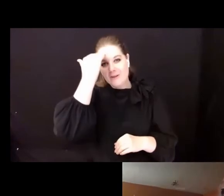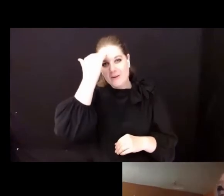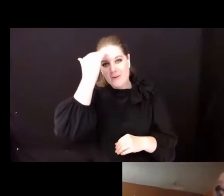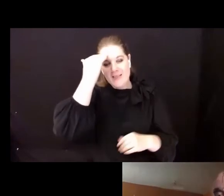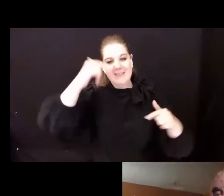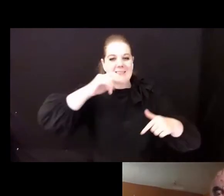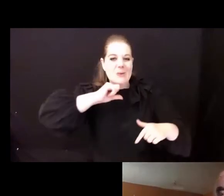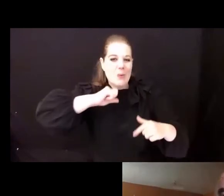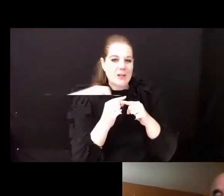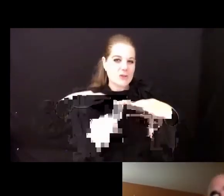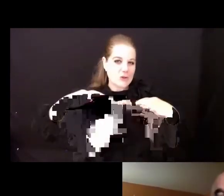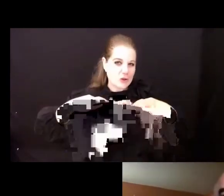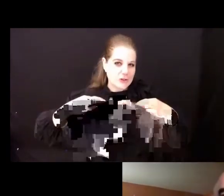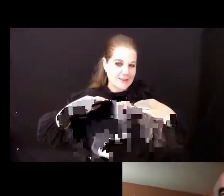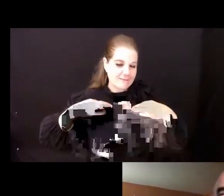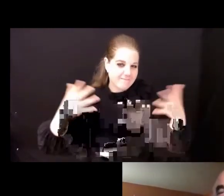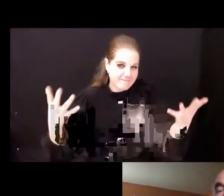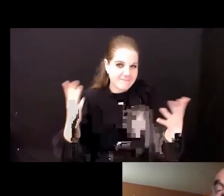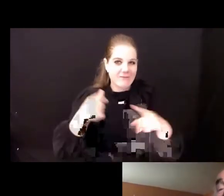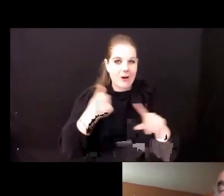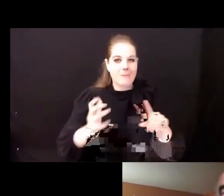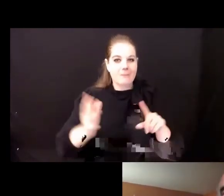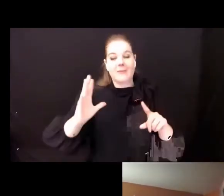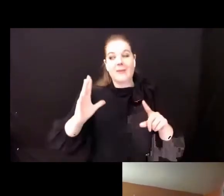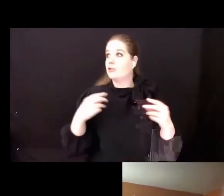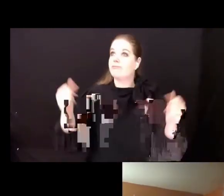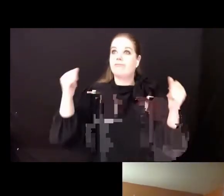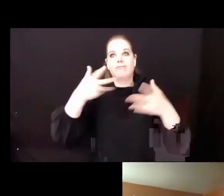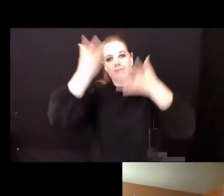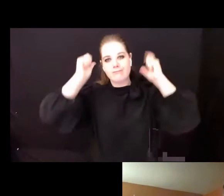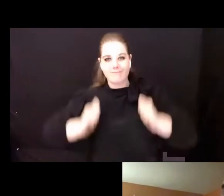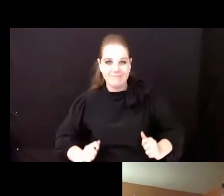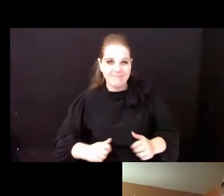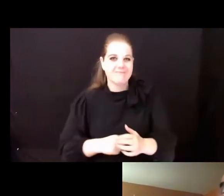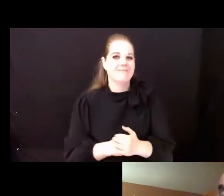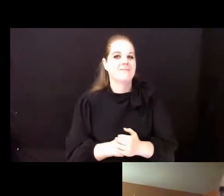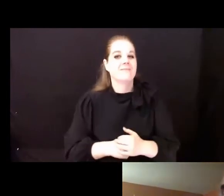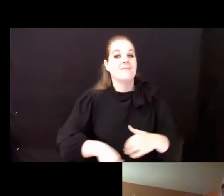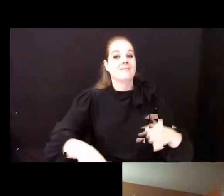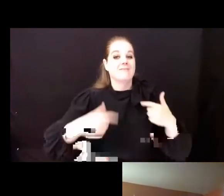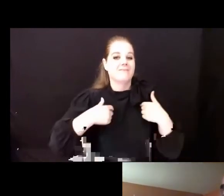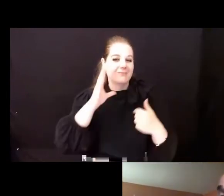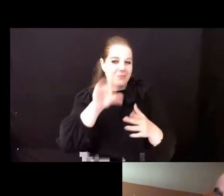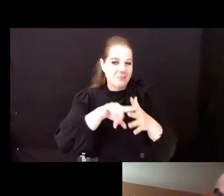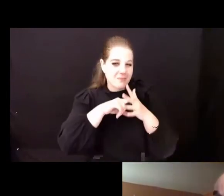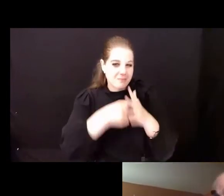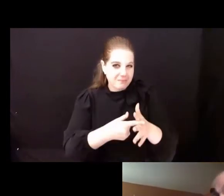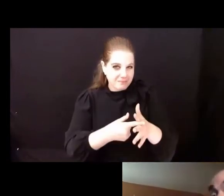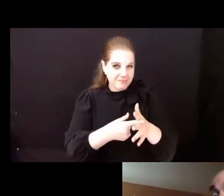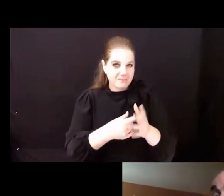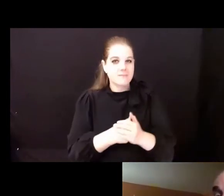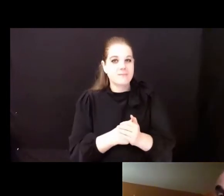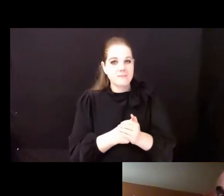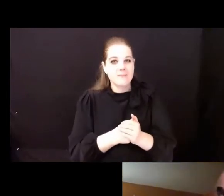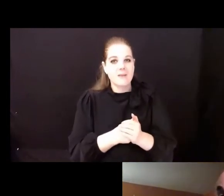got really? I throw it on. No, I'll begin by giving an